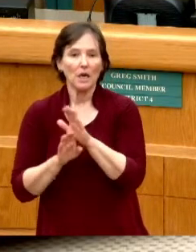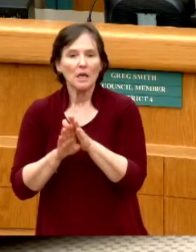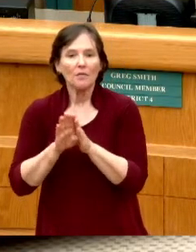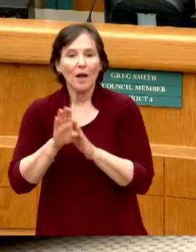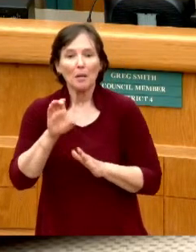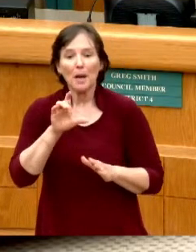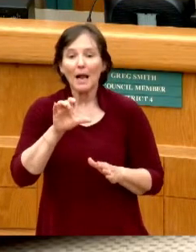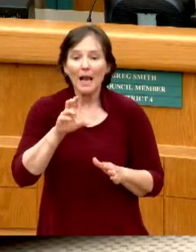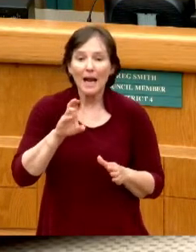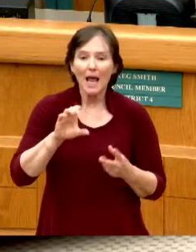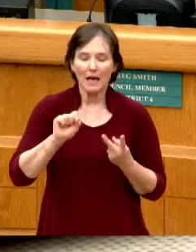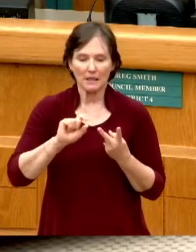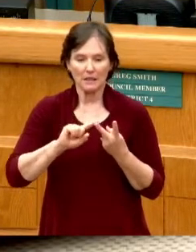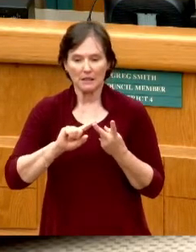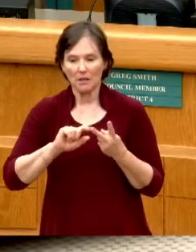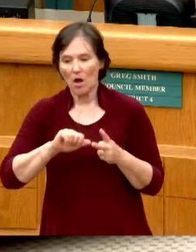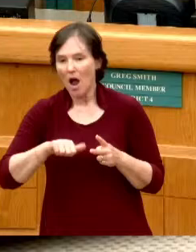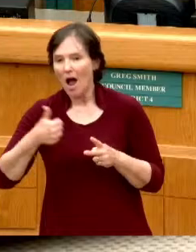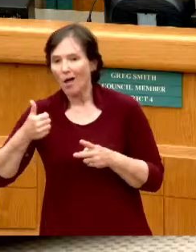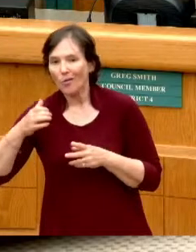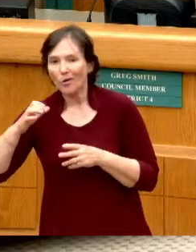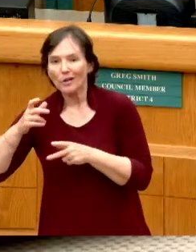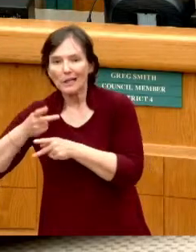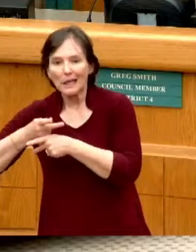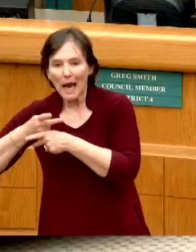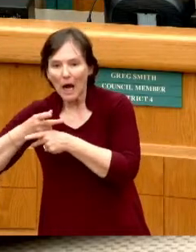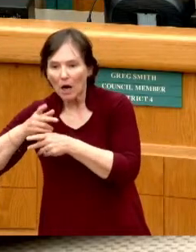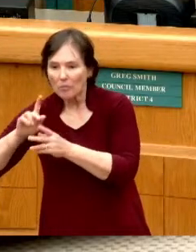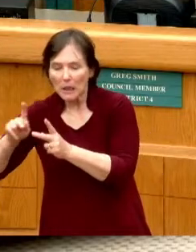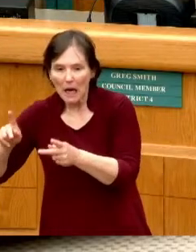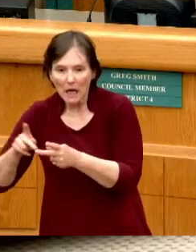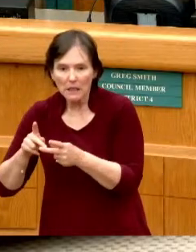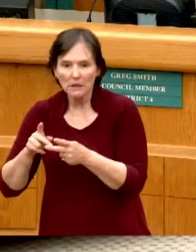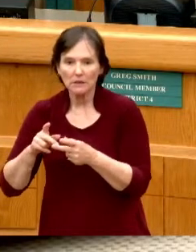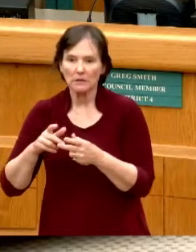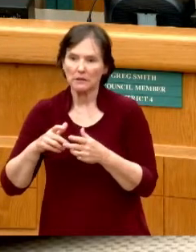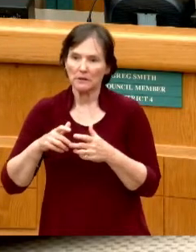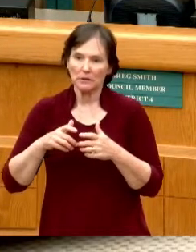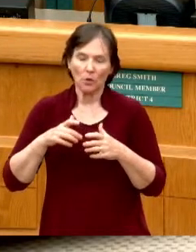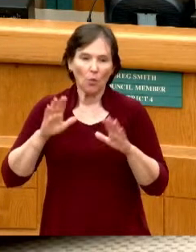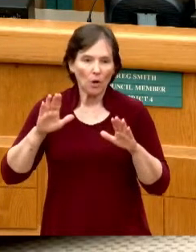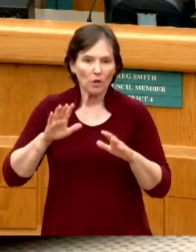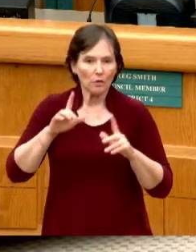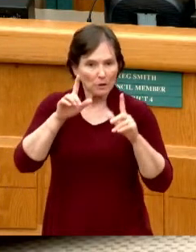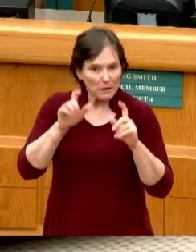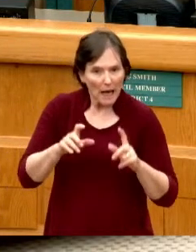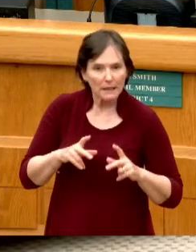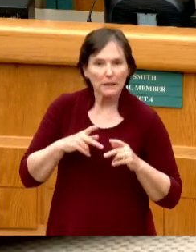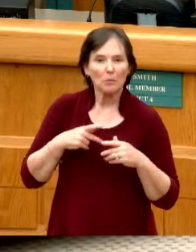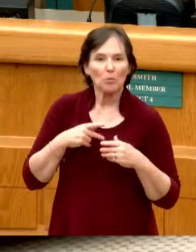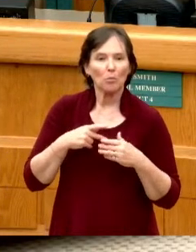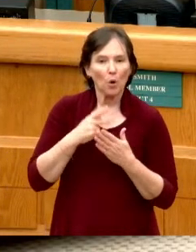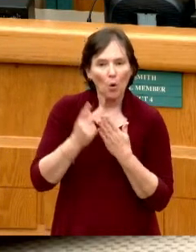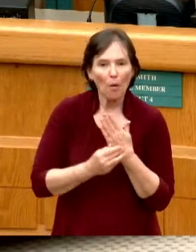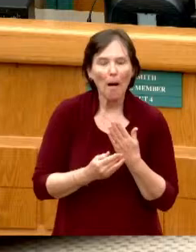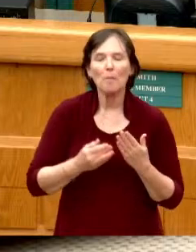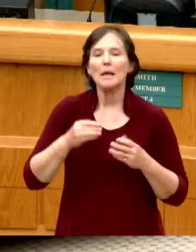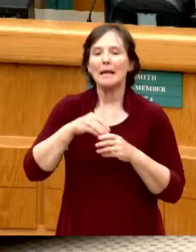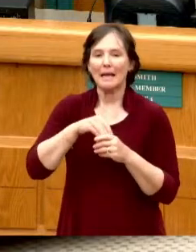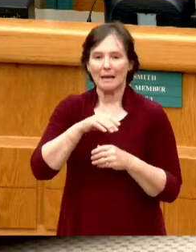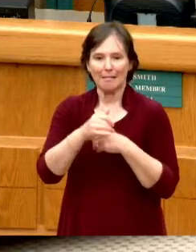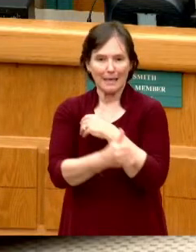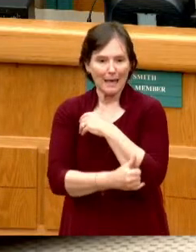care sites, robust testing, not only within the community, but within the county itself and all